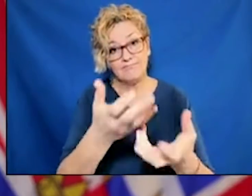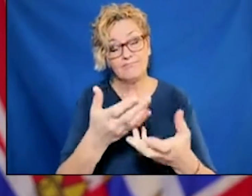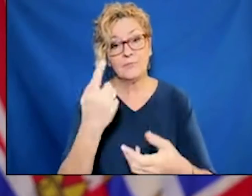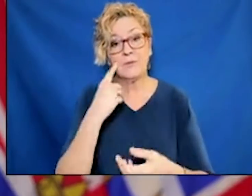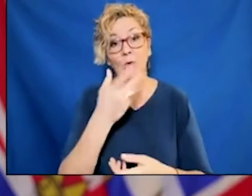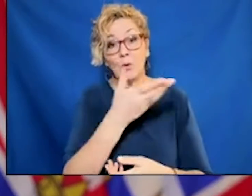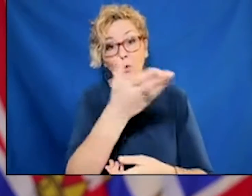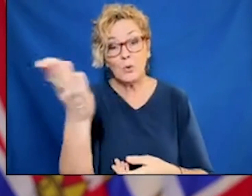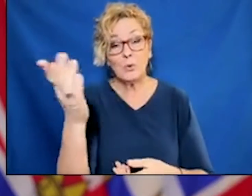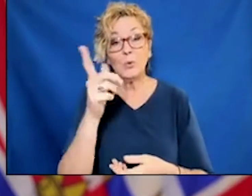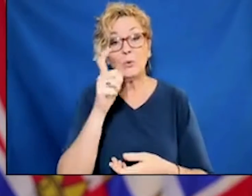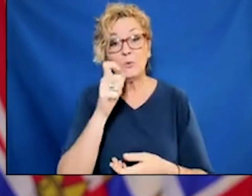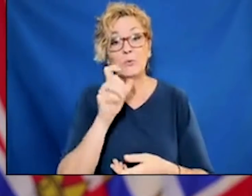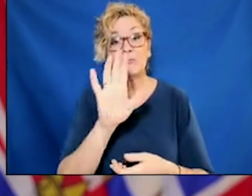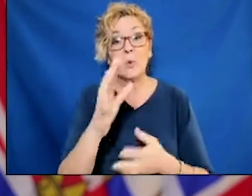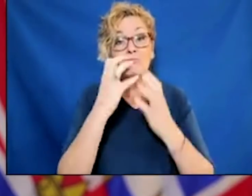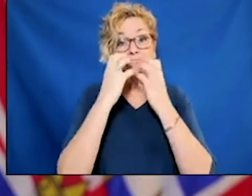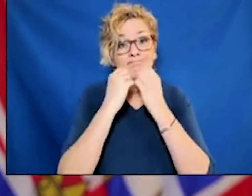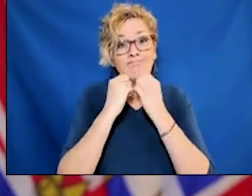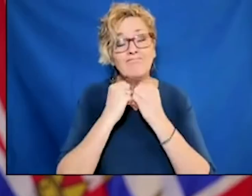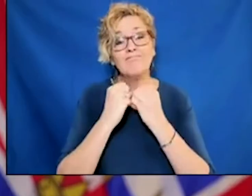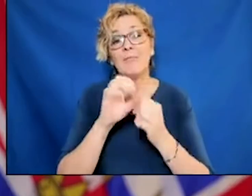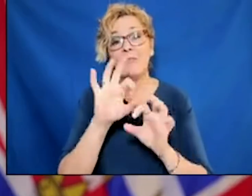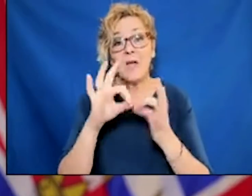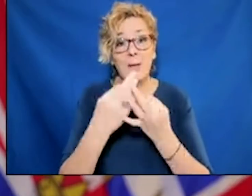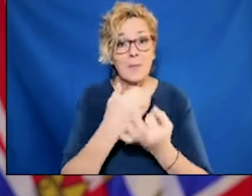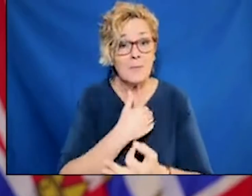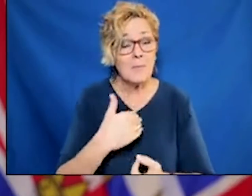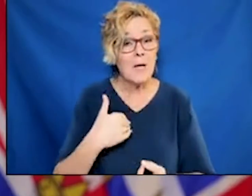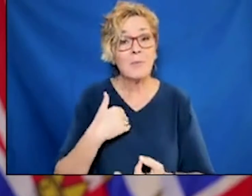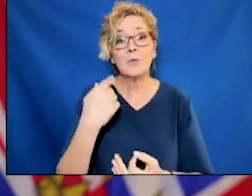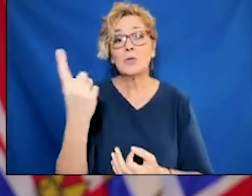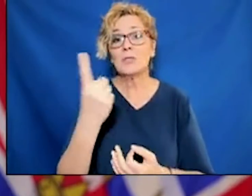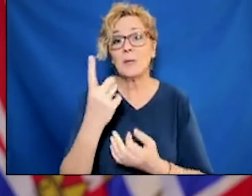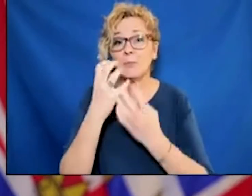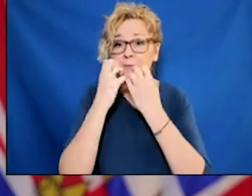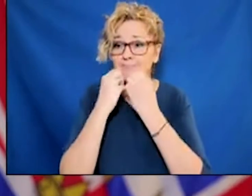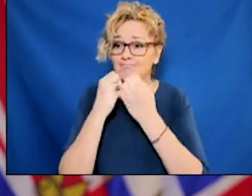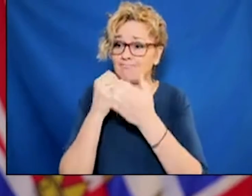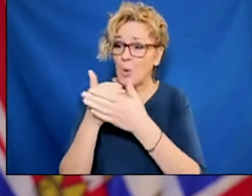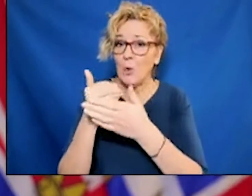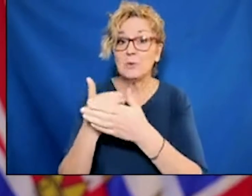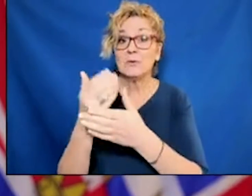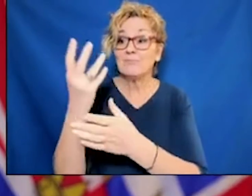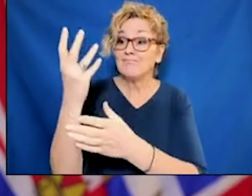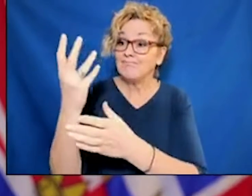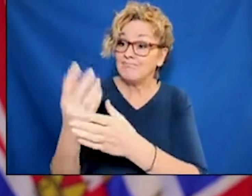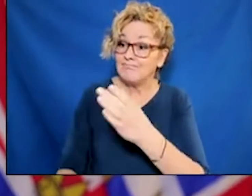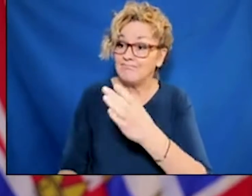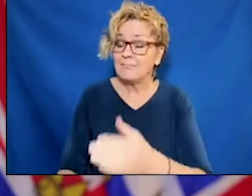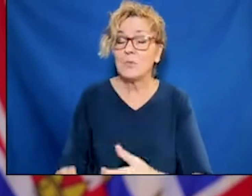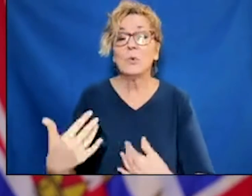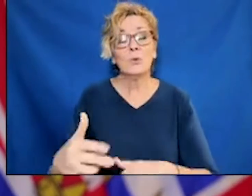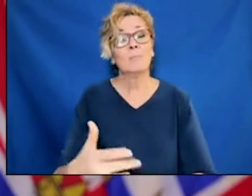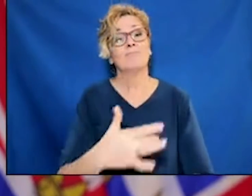our seniors and our loved ones, our thoughts and condolences are with you again today.